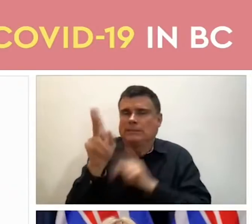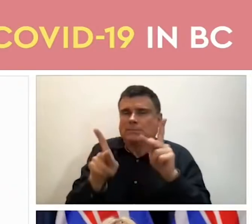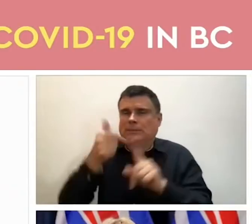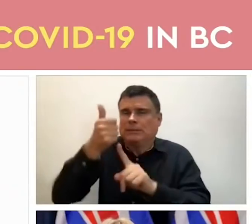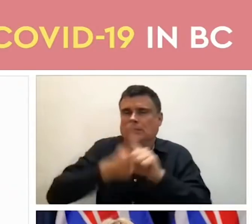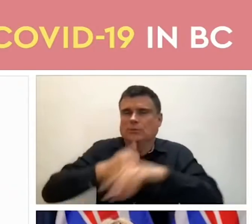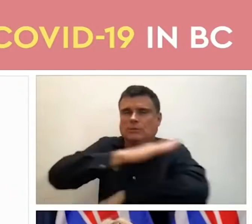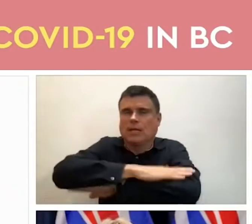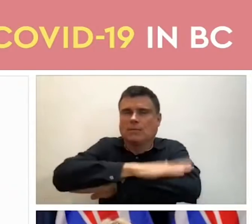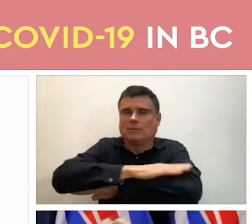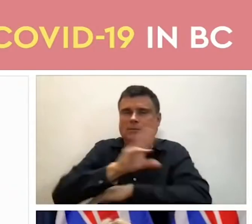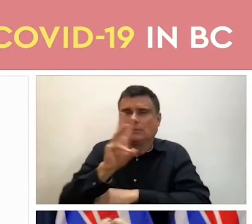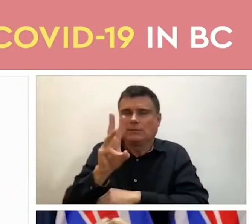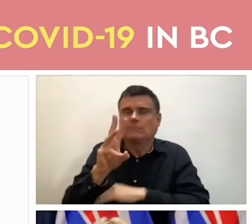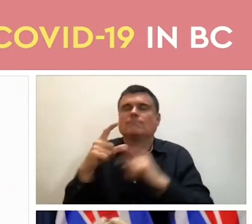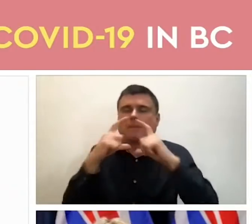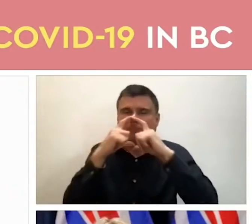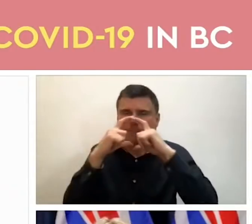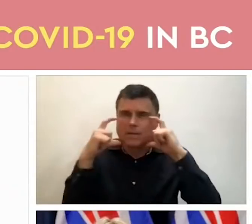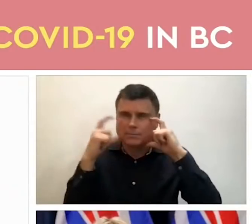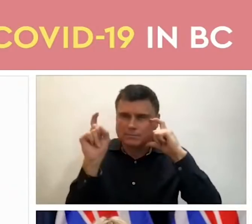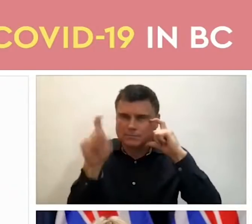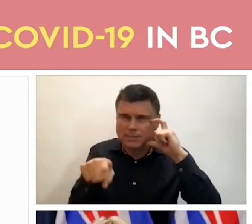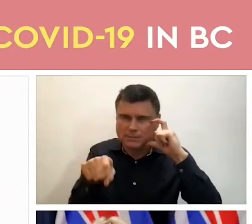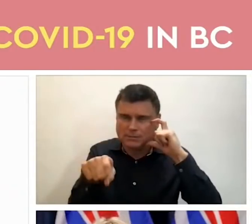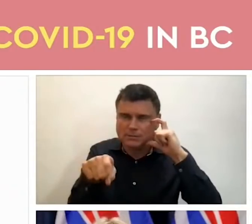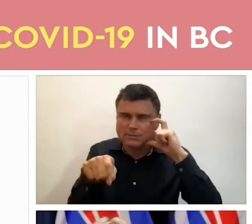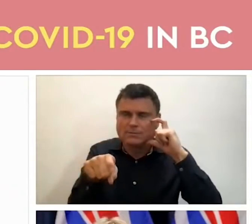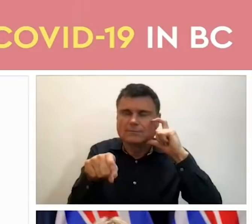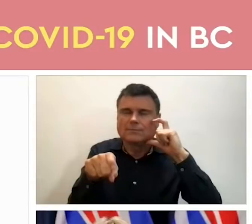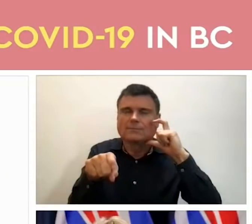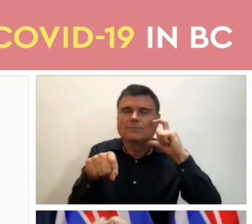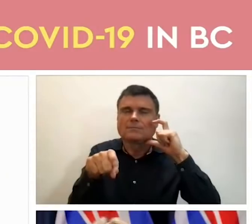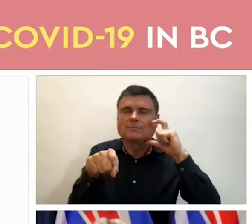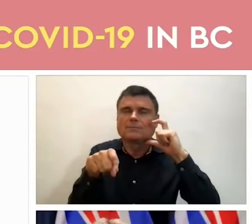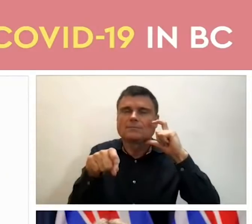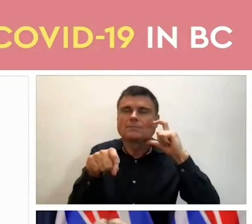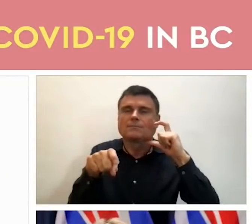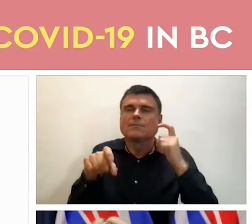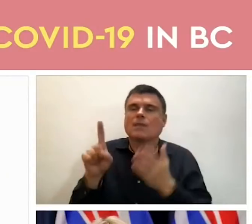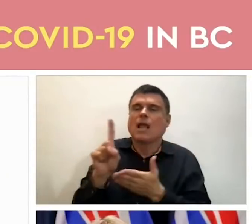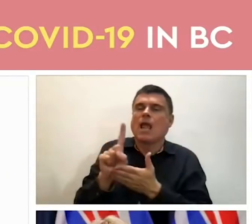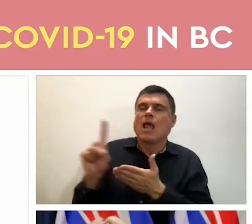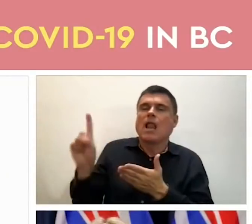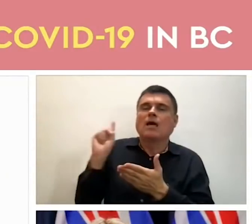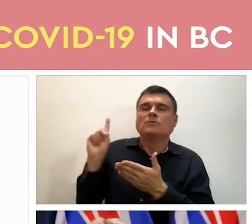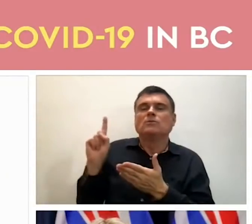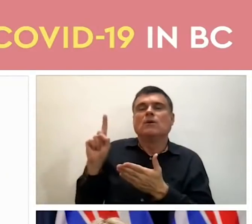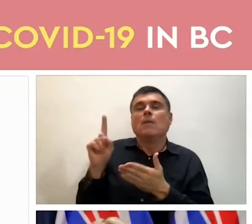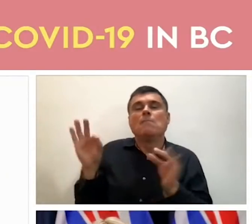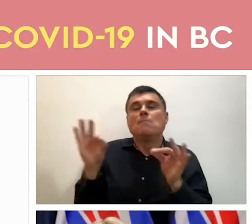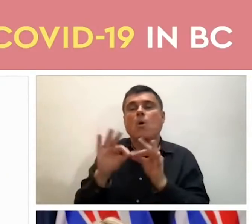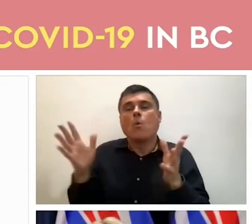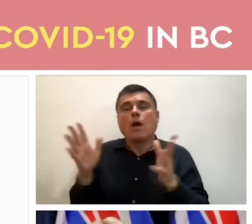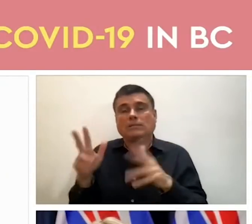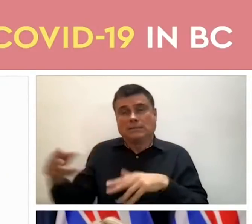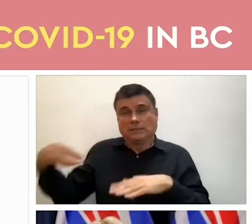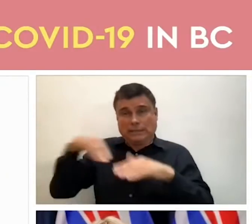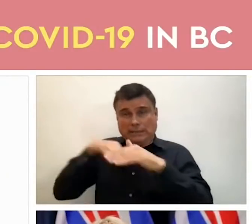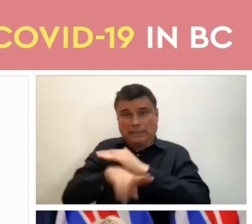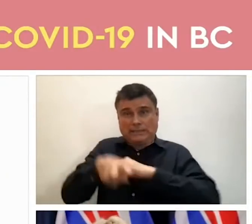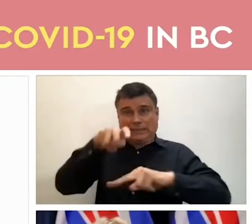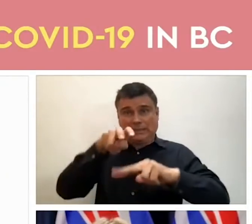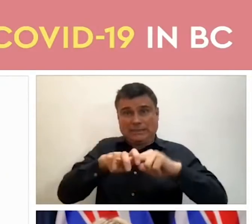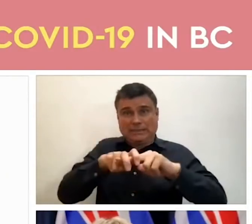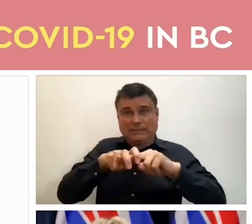put in last week the importance of not having congregation and people coming together, having additional space or barriers within